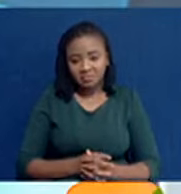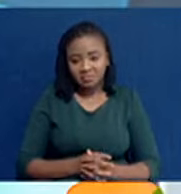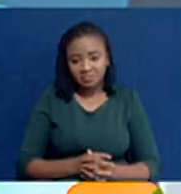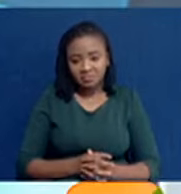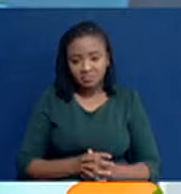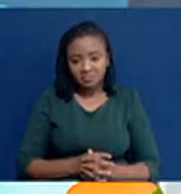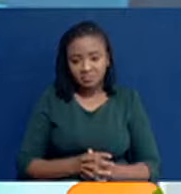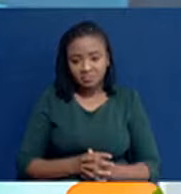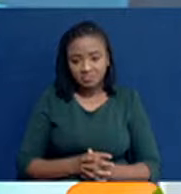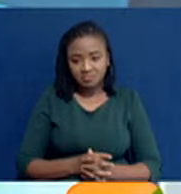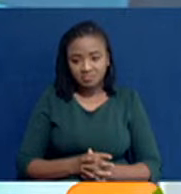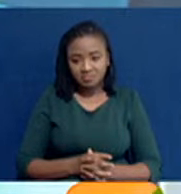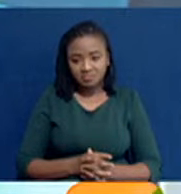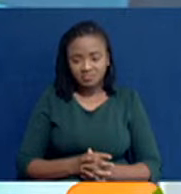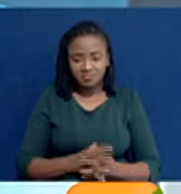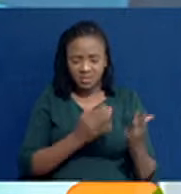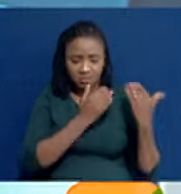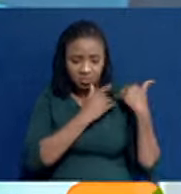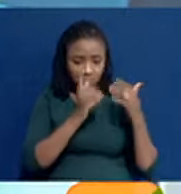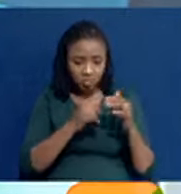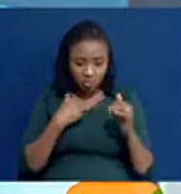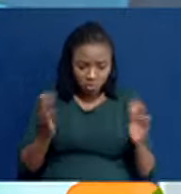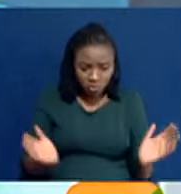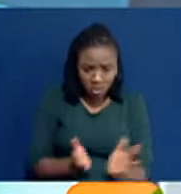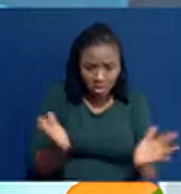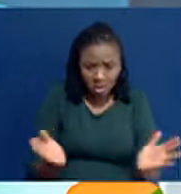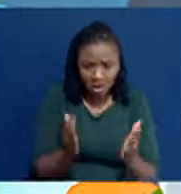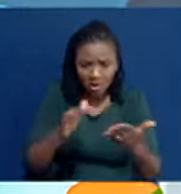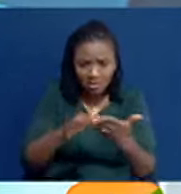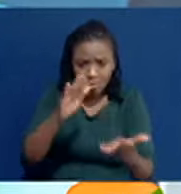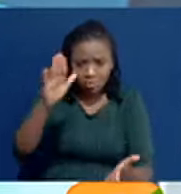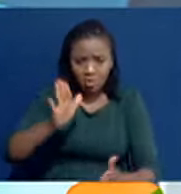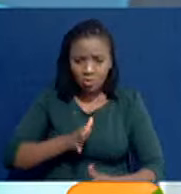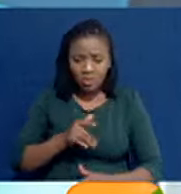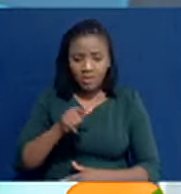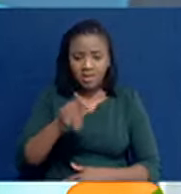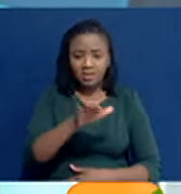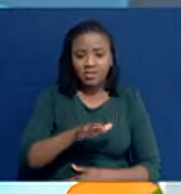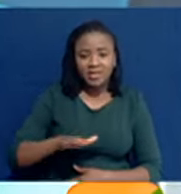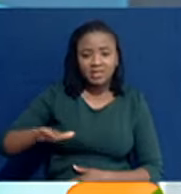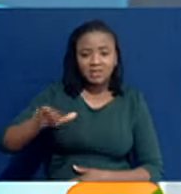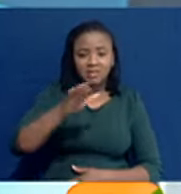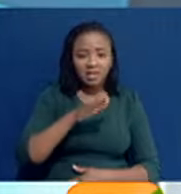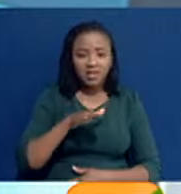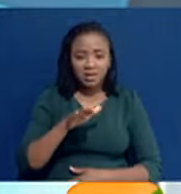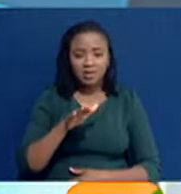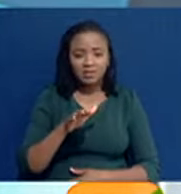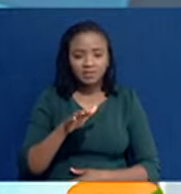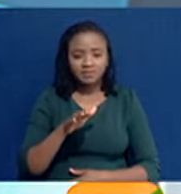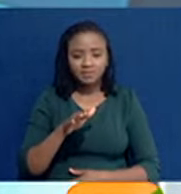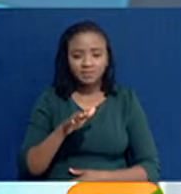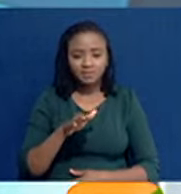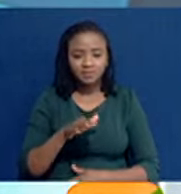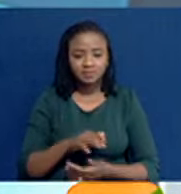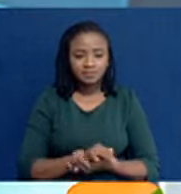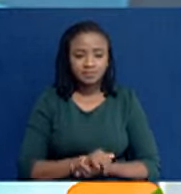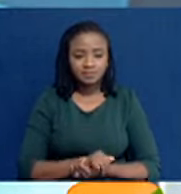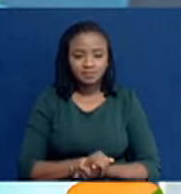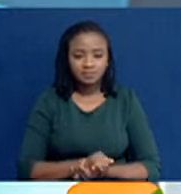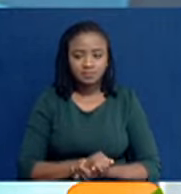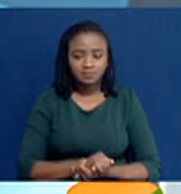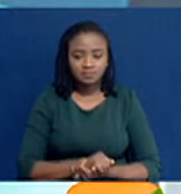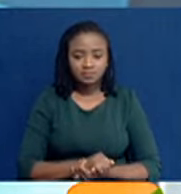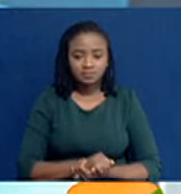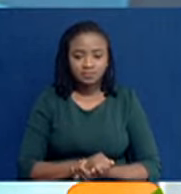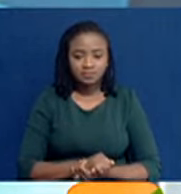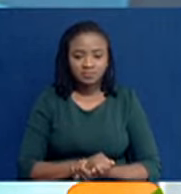get more women in the region, breaking this glass ceiling, yeah, as we say. Yeah. And that's what